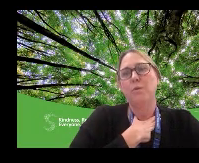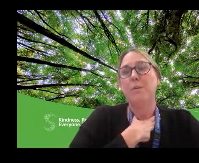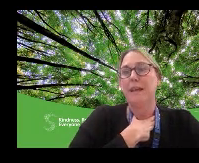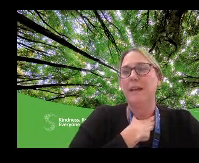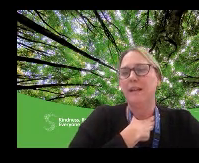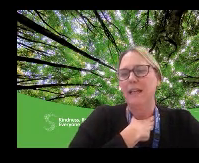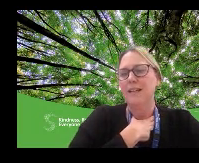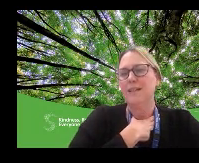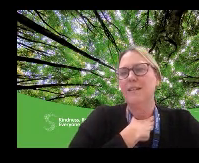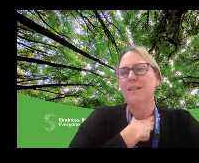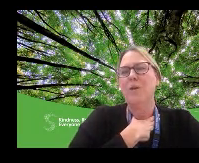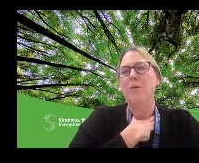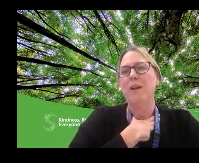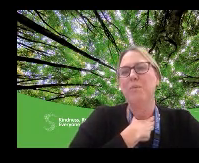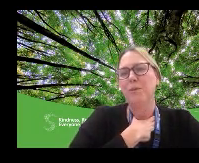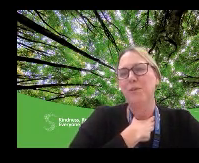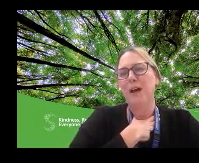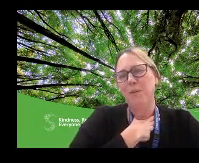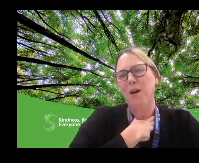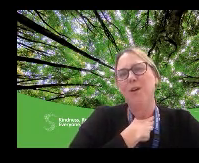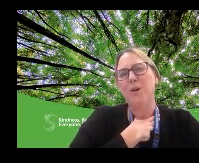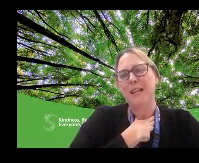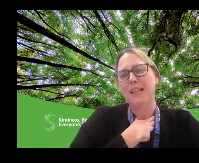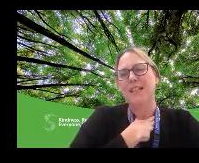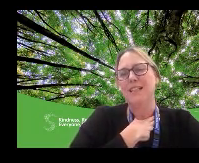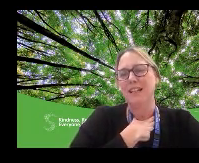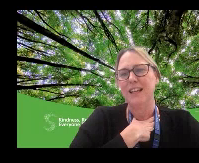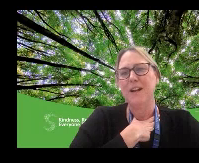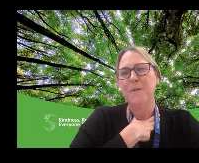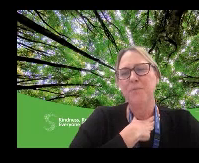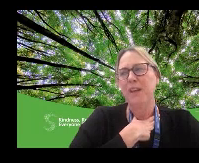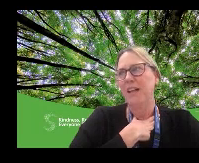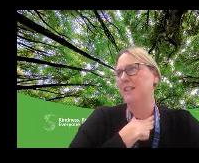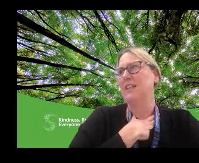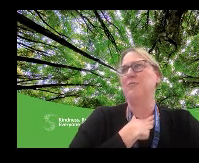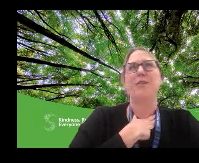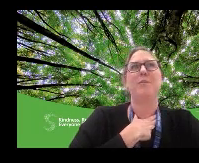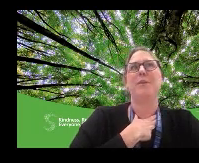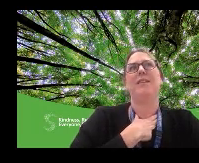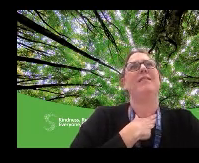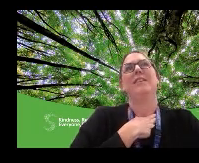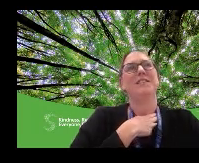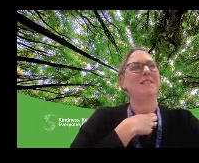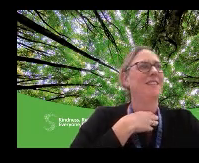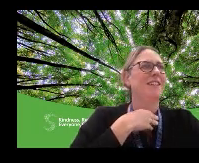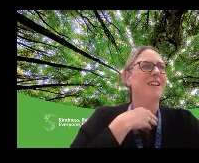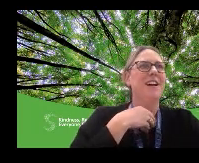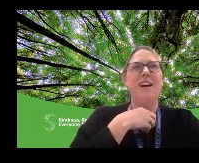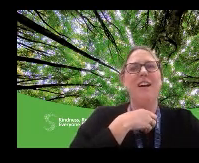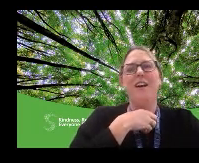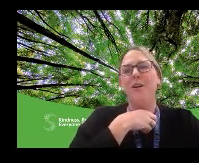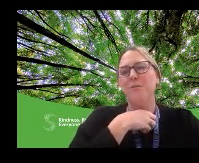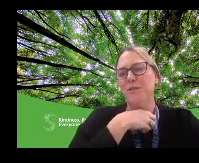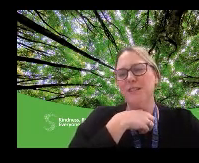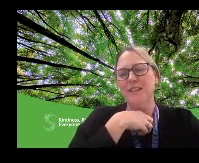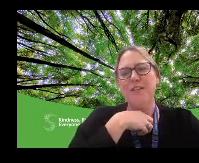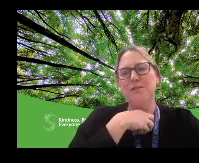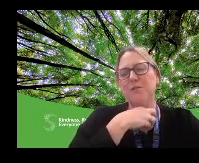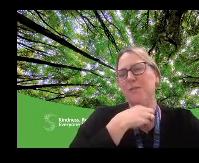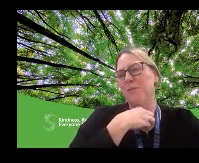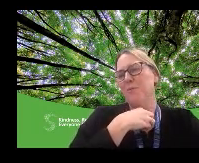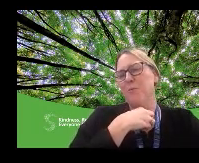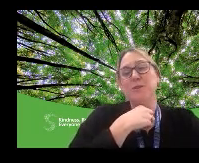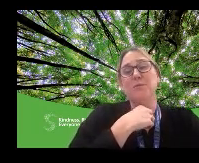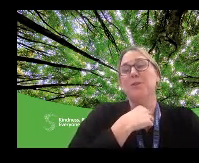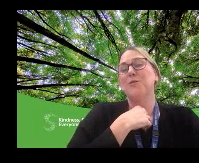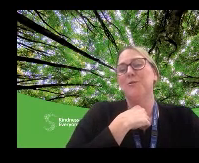they don't want to be in clinic. And we can pull that apart quite easily. as in they'd rather be, I don't know, at home doing something